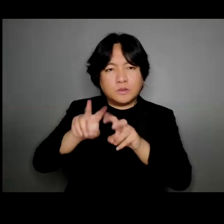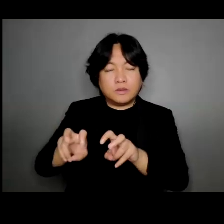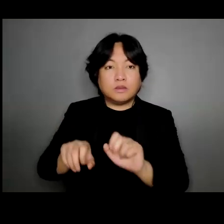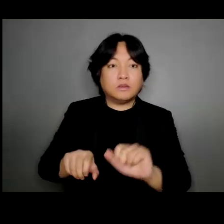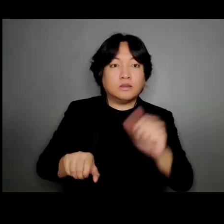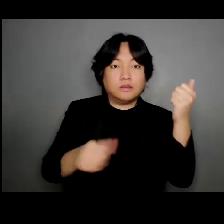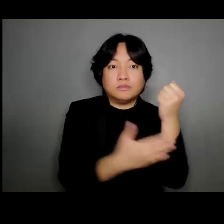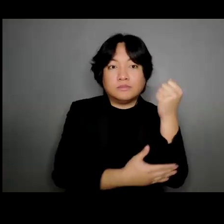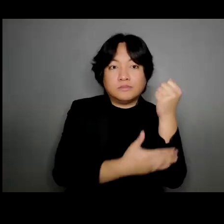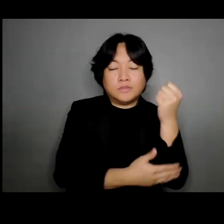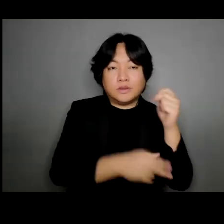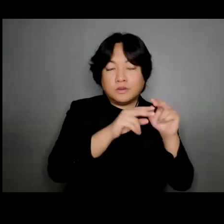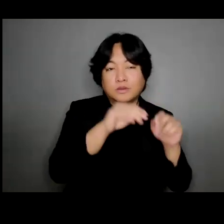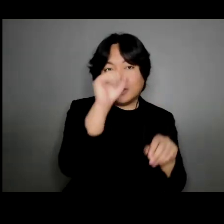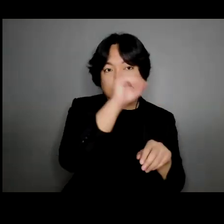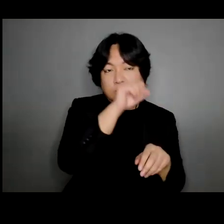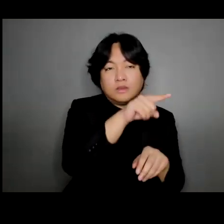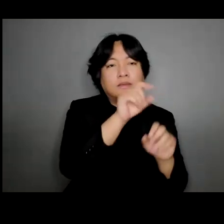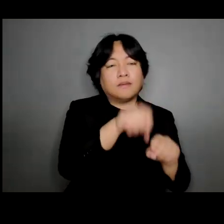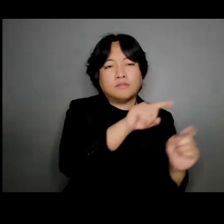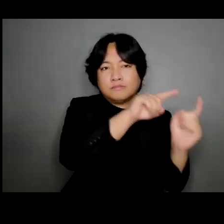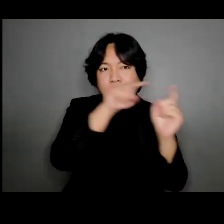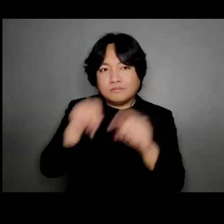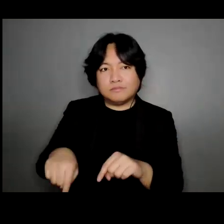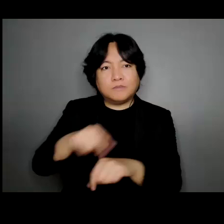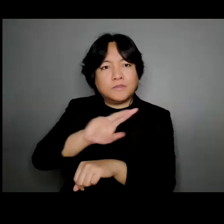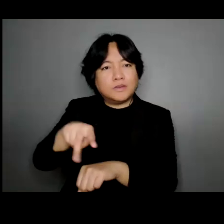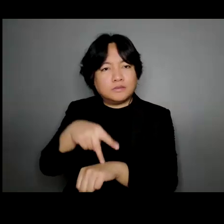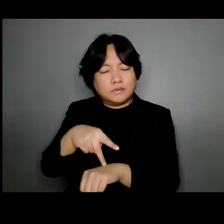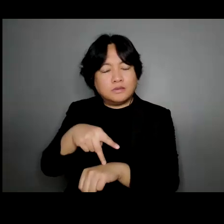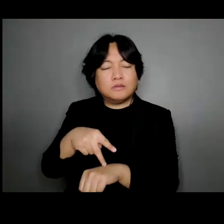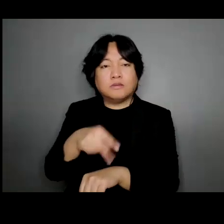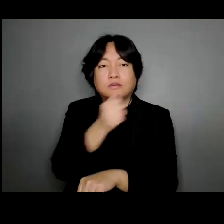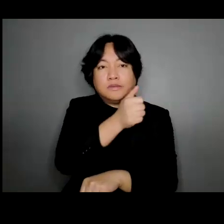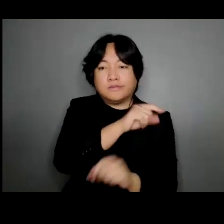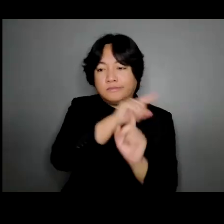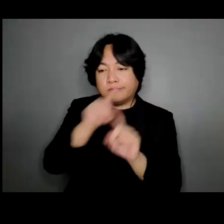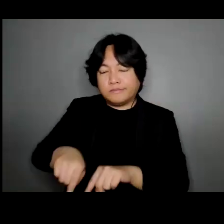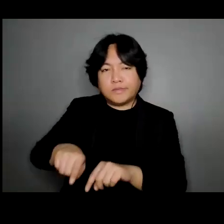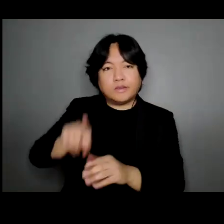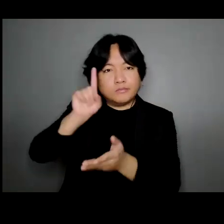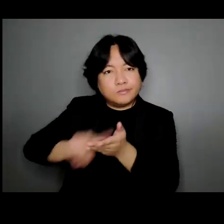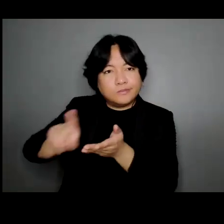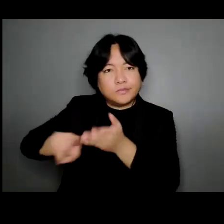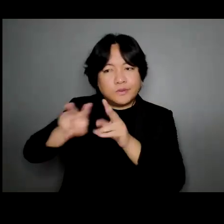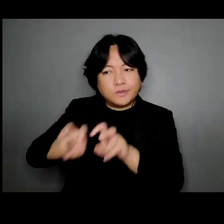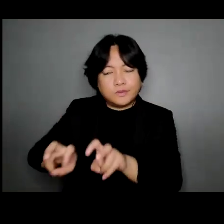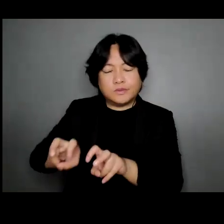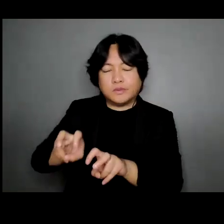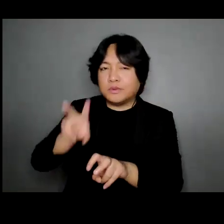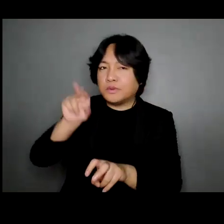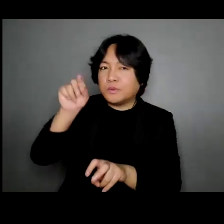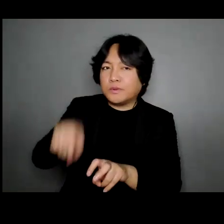other countries, they can freely go here and do research without worries. Now they have access to so